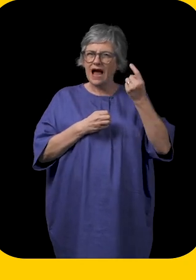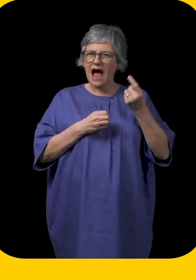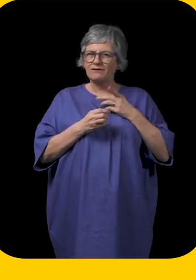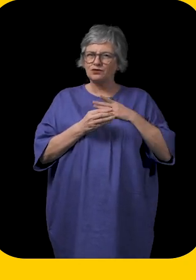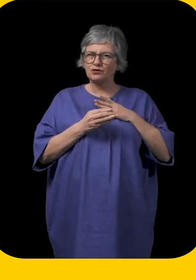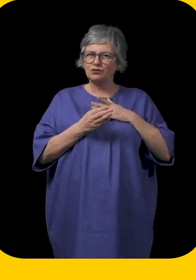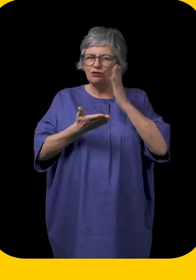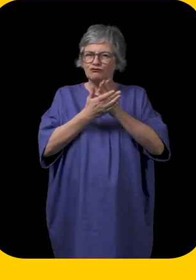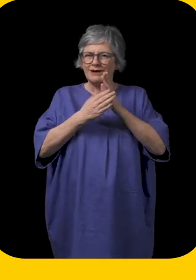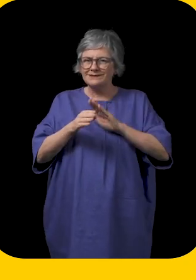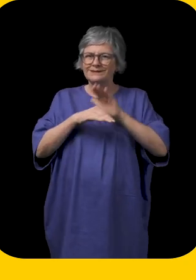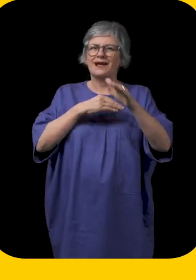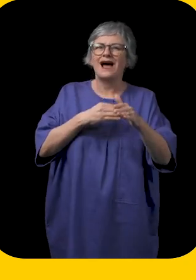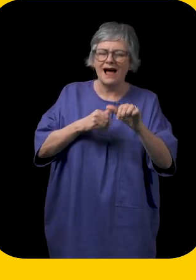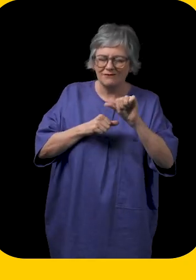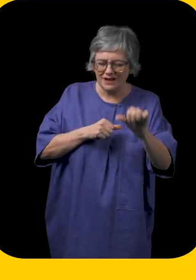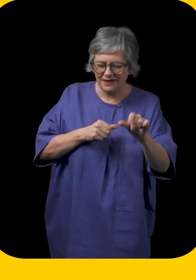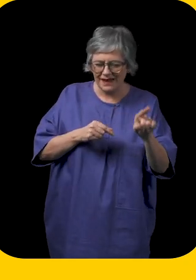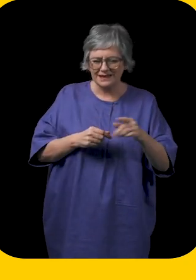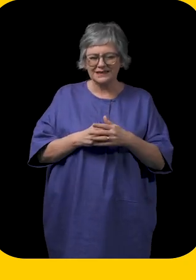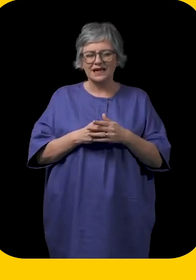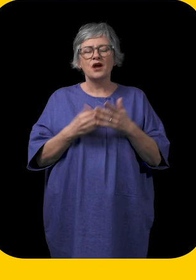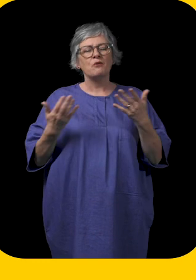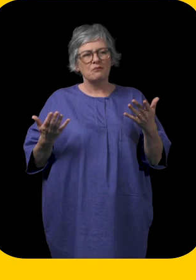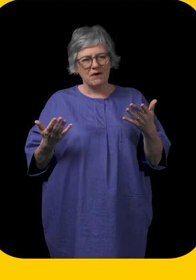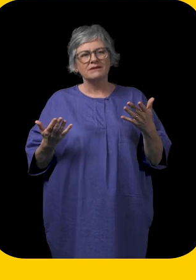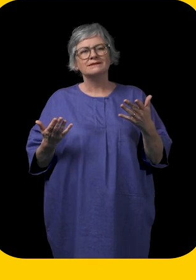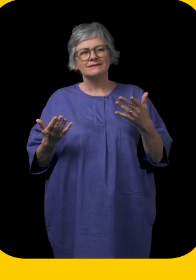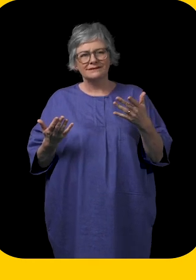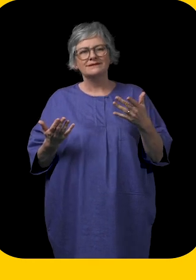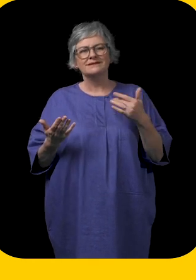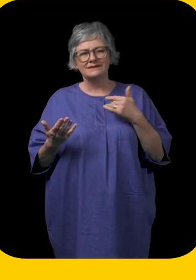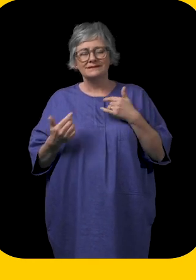have to trust past Nadine that once she wrote the script.